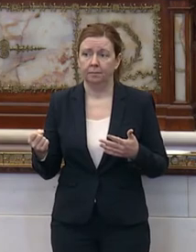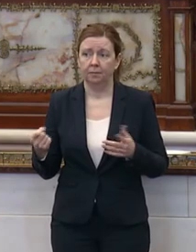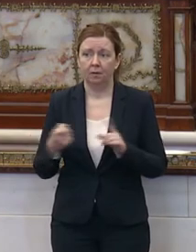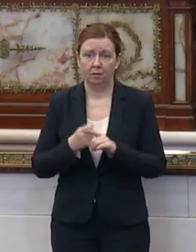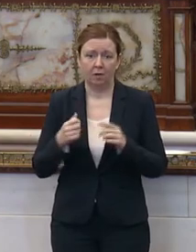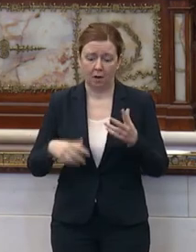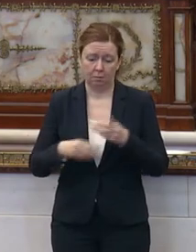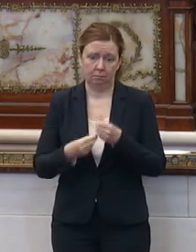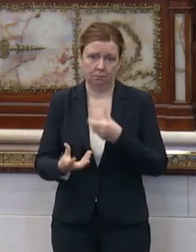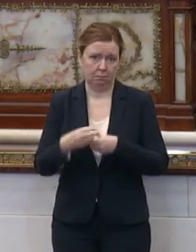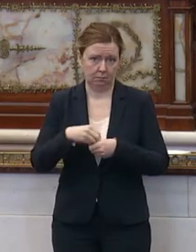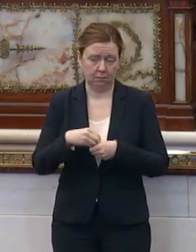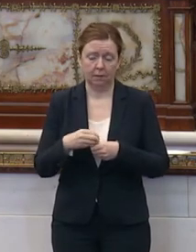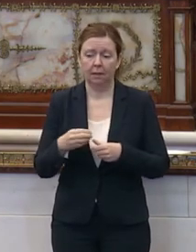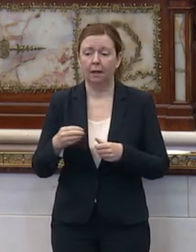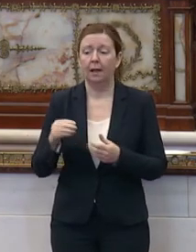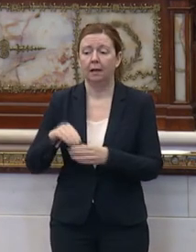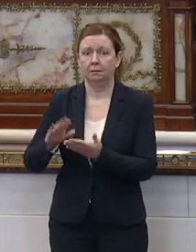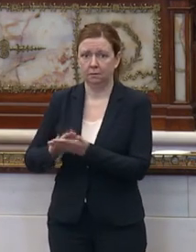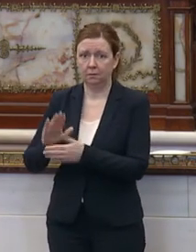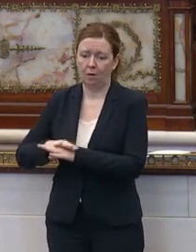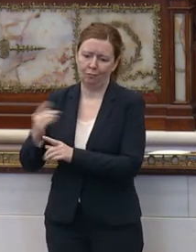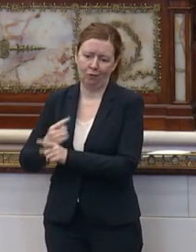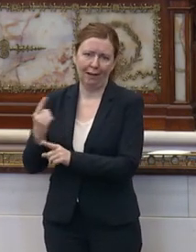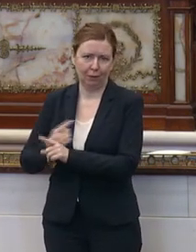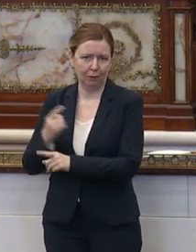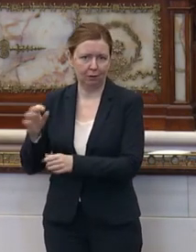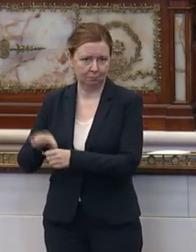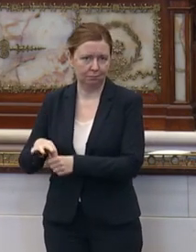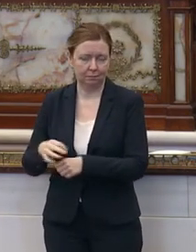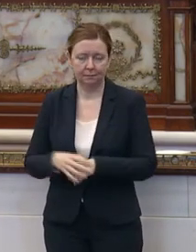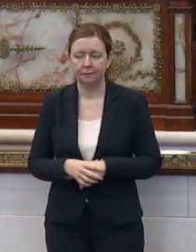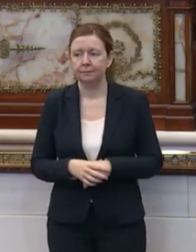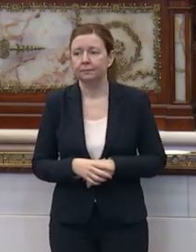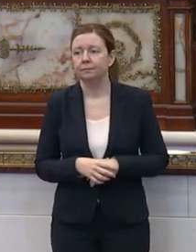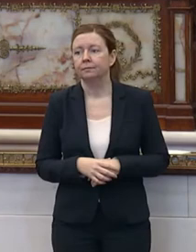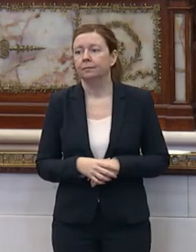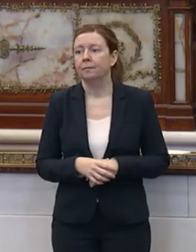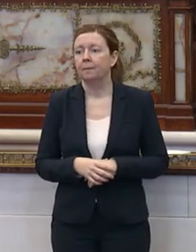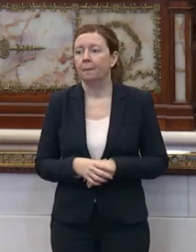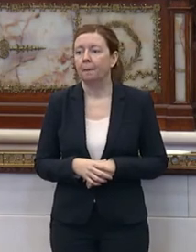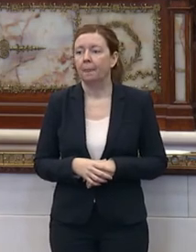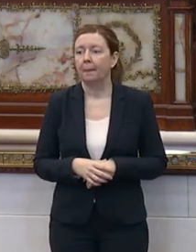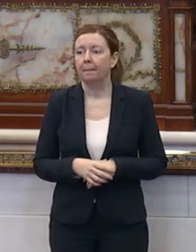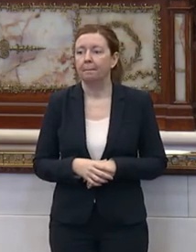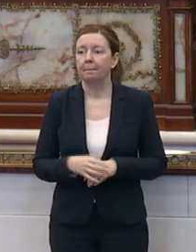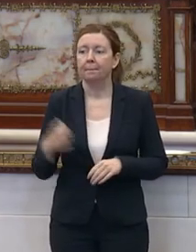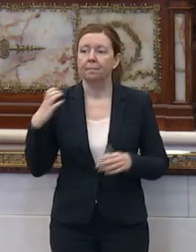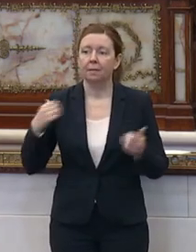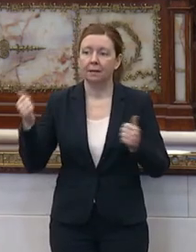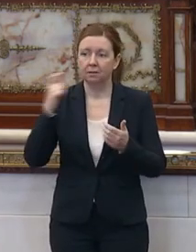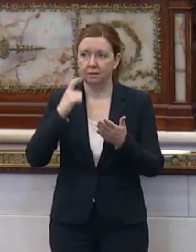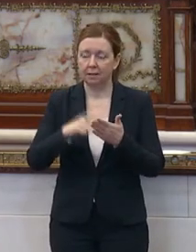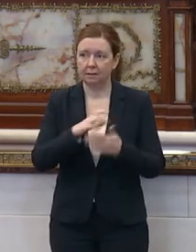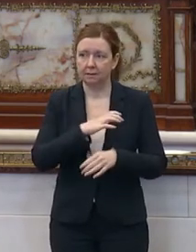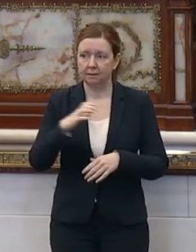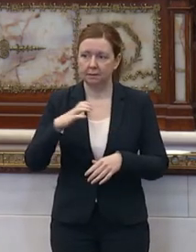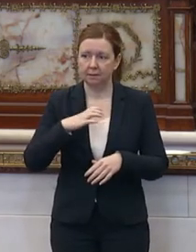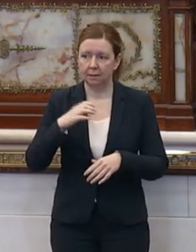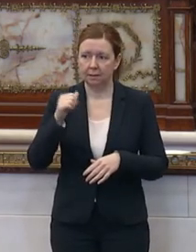from the resolution consent agenda and placed on today's regular and final passage calendar. Chair